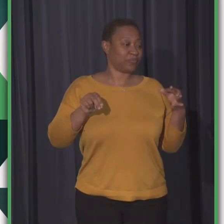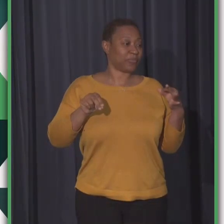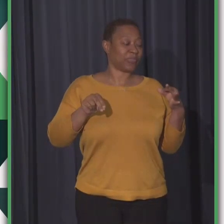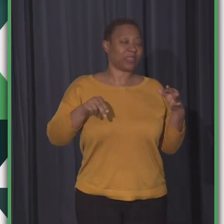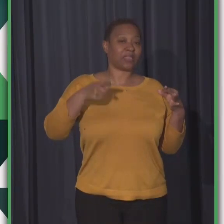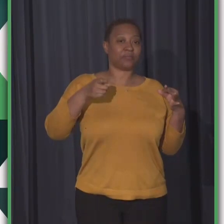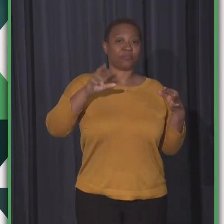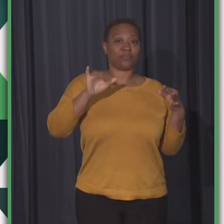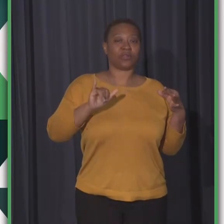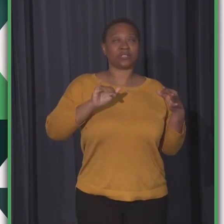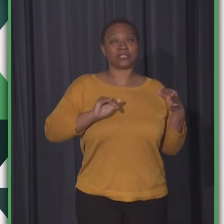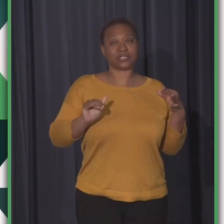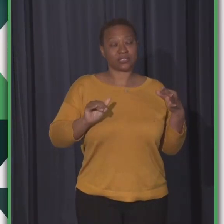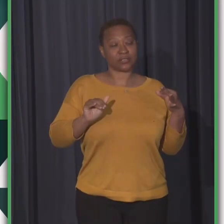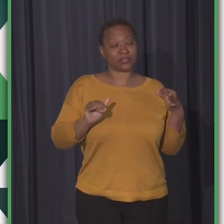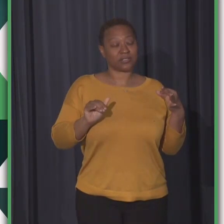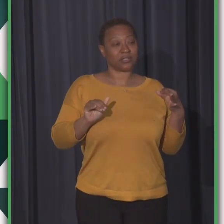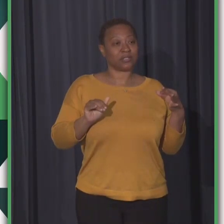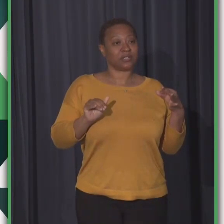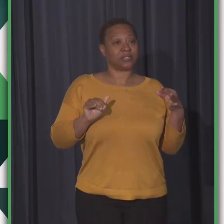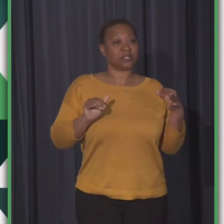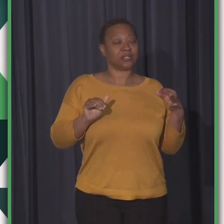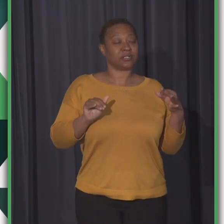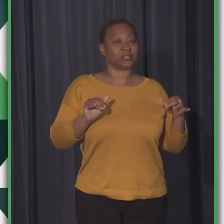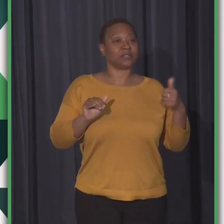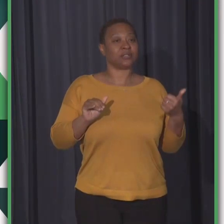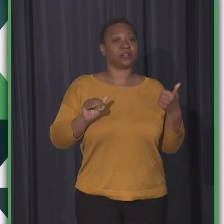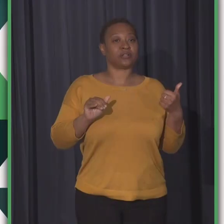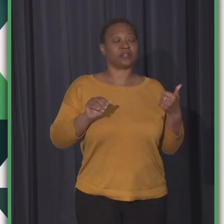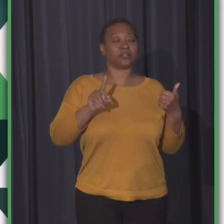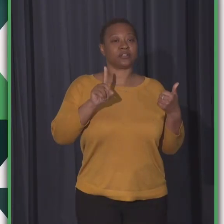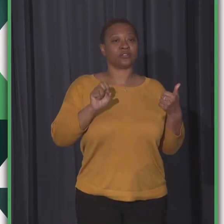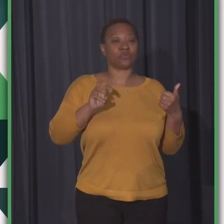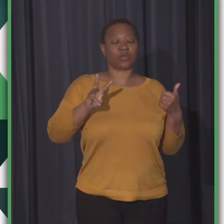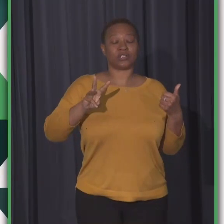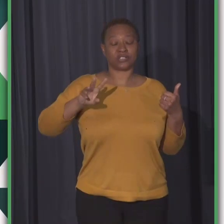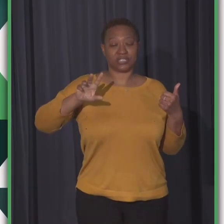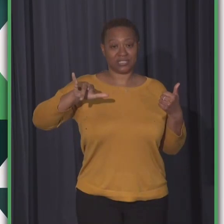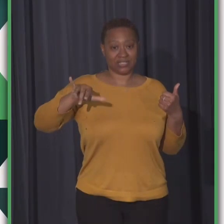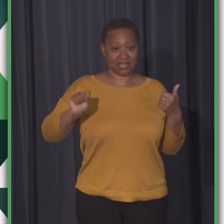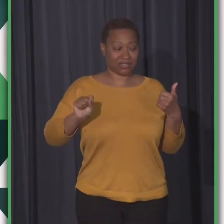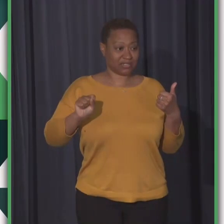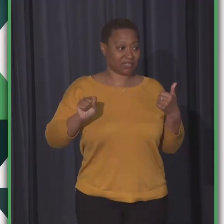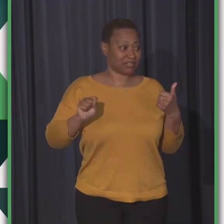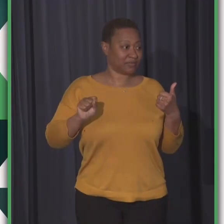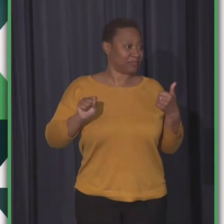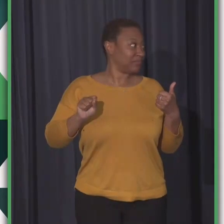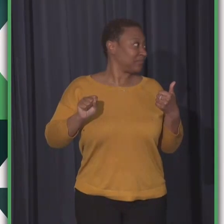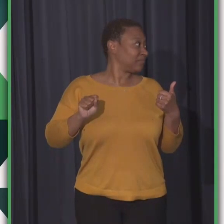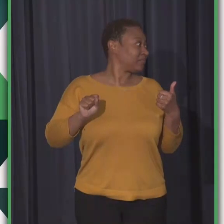Commissioner Presley is excused. And Commissioner DeWalsh? Yes.